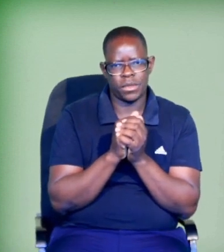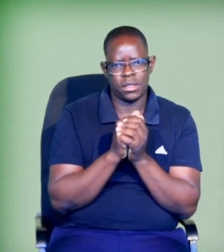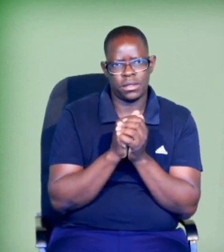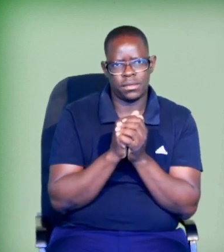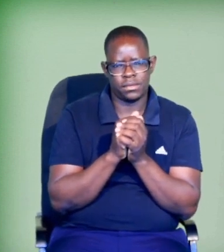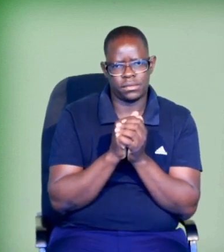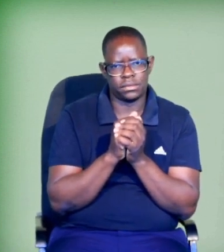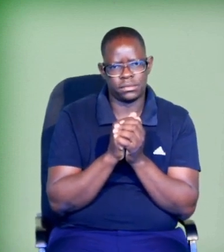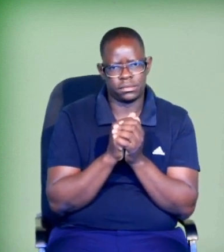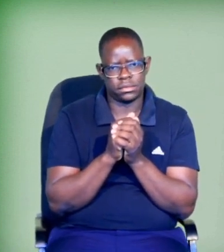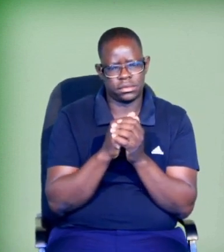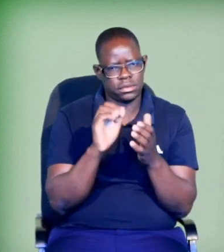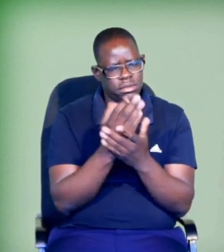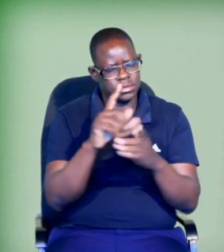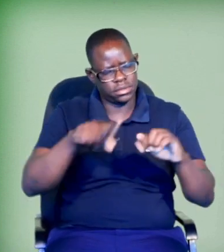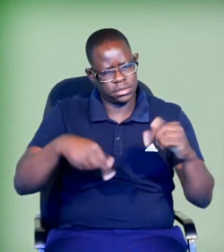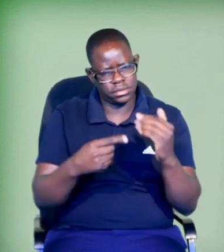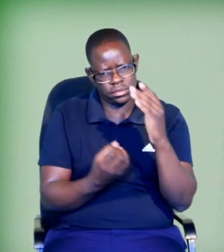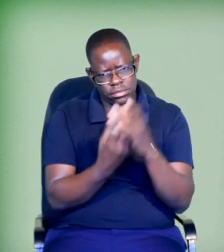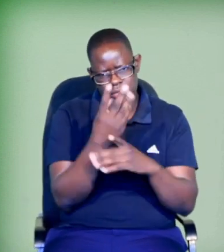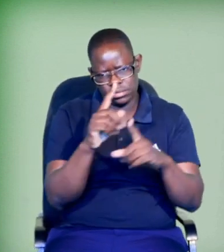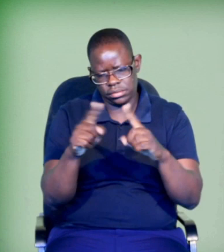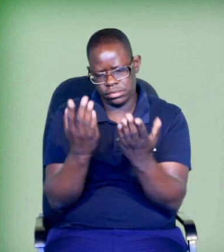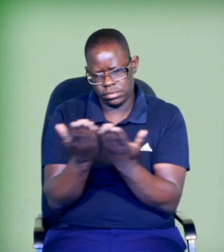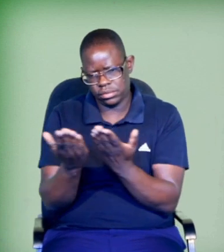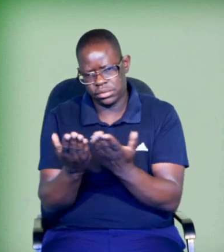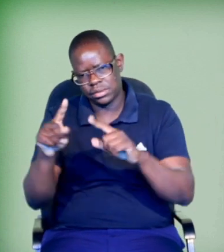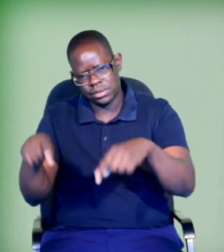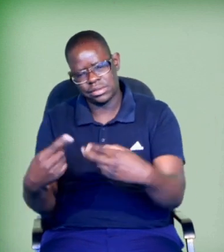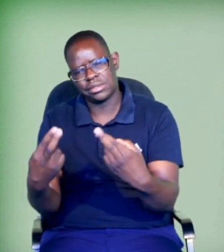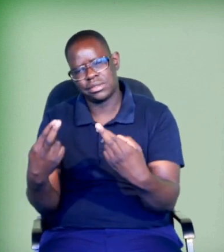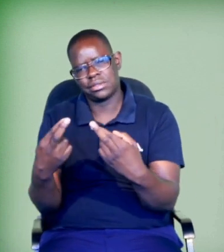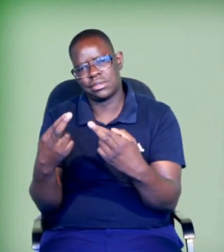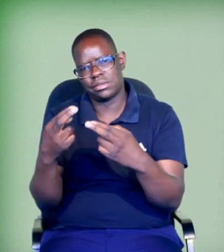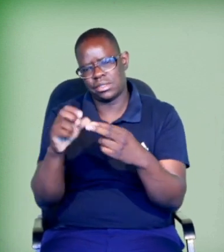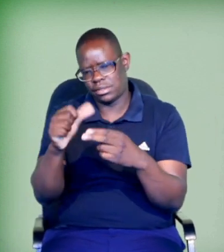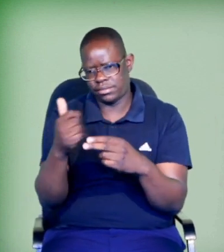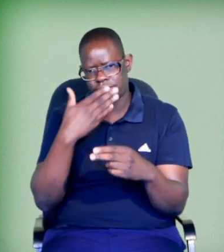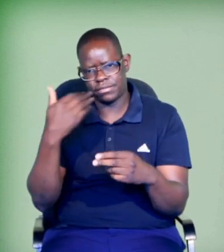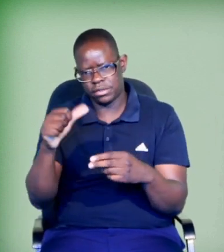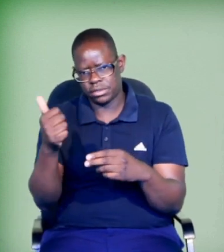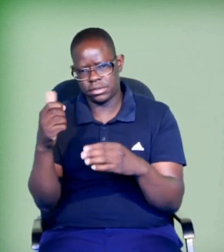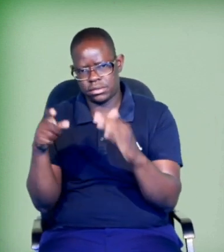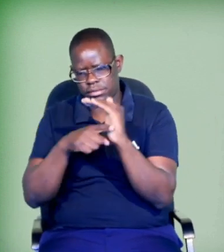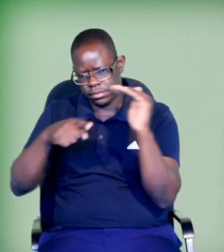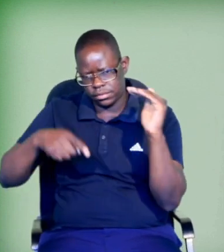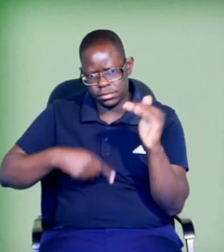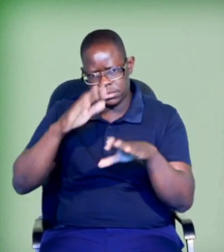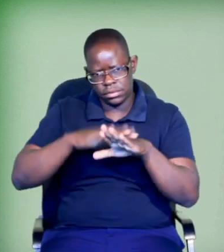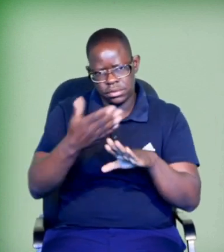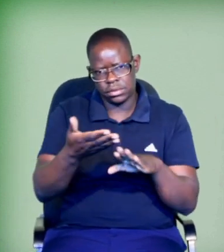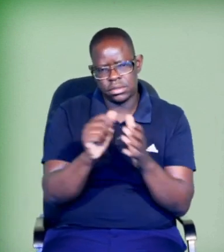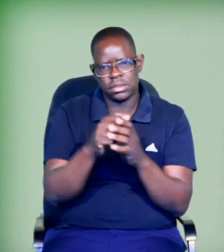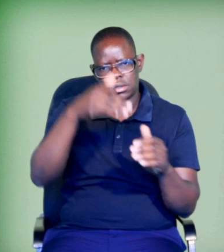These factors can allow some countries to produce and deliver certain goods and services better than other countries. For